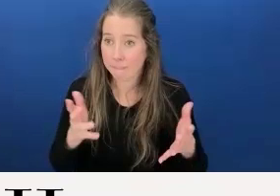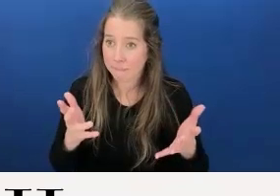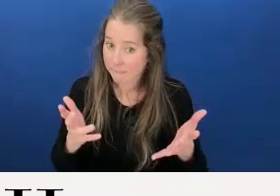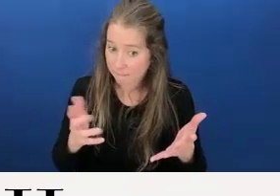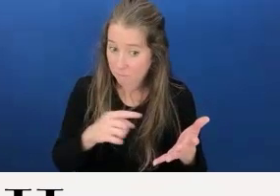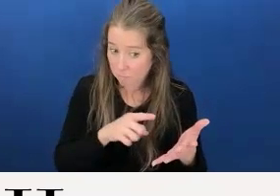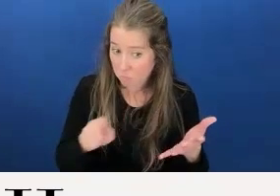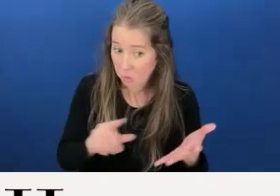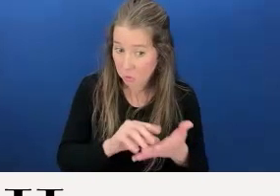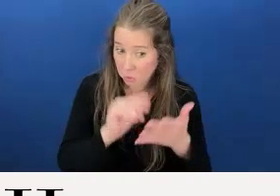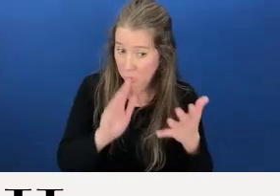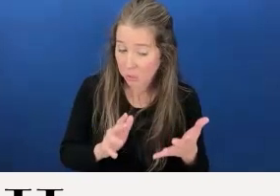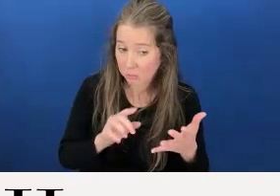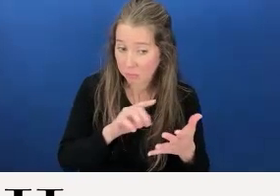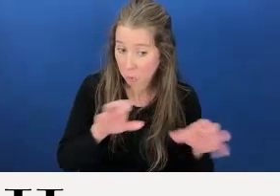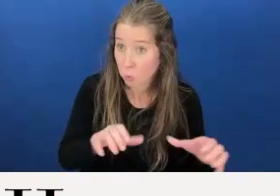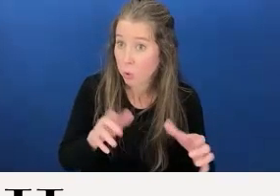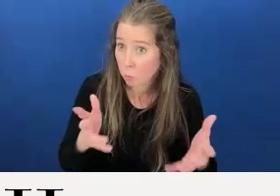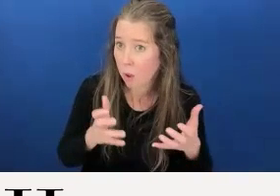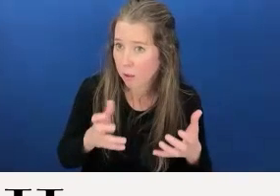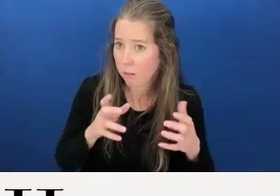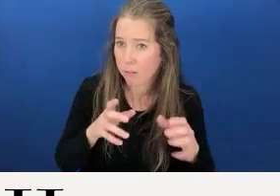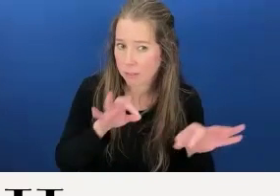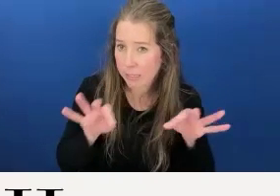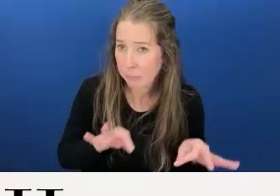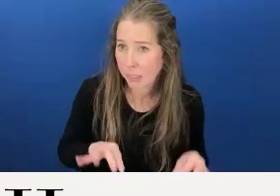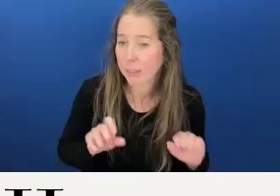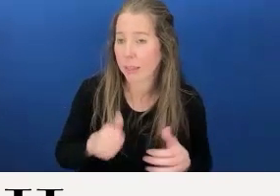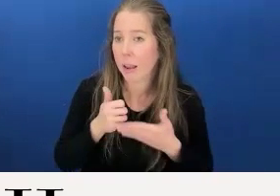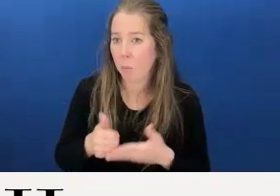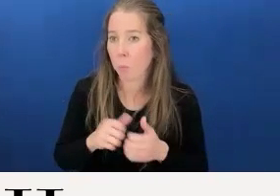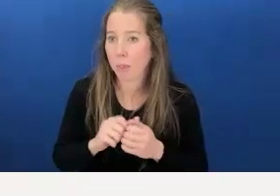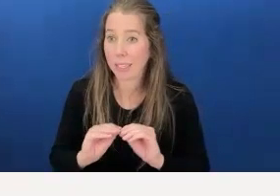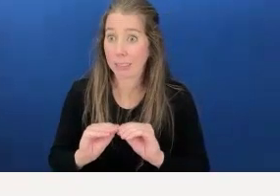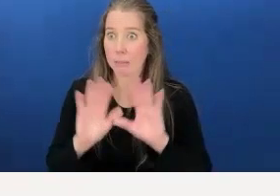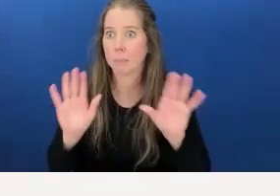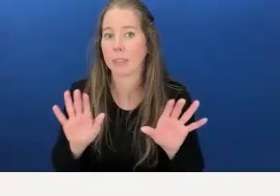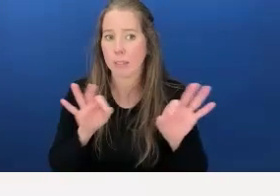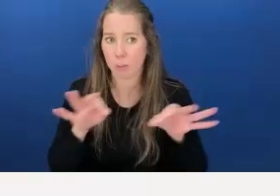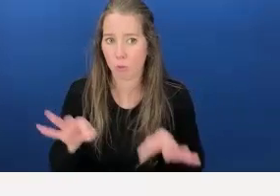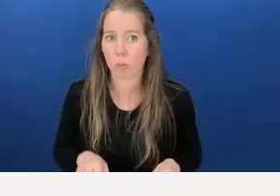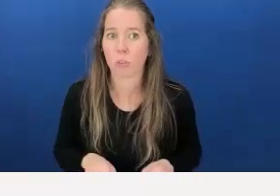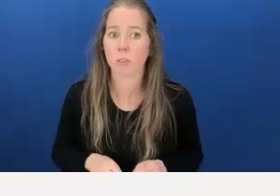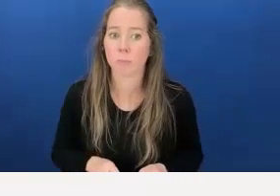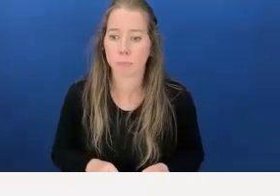do or anybody to do can be helped with explicit instructions.